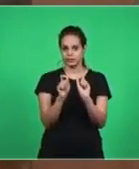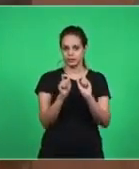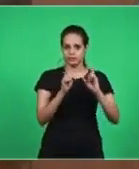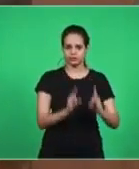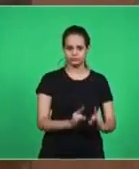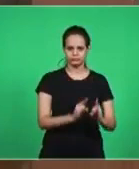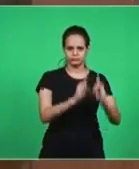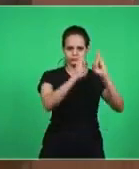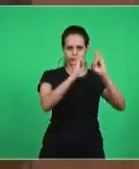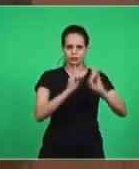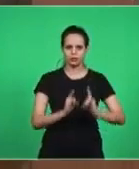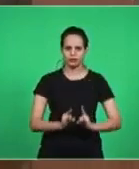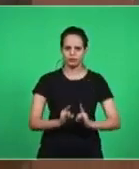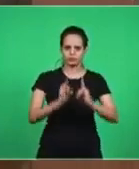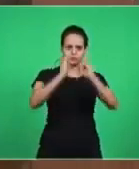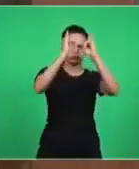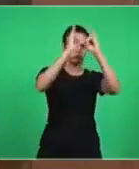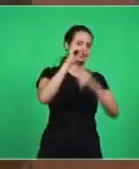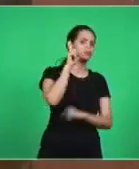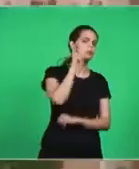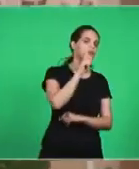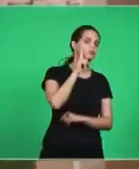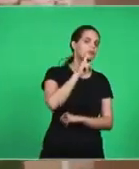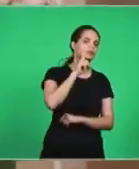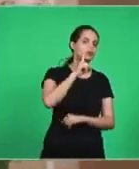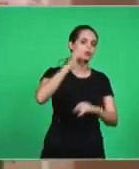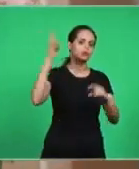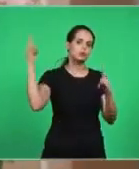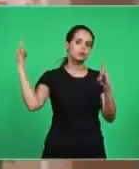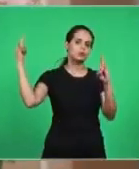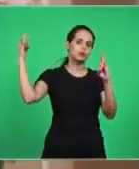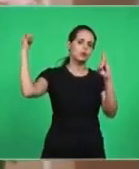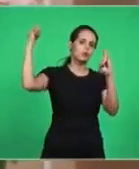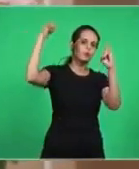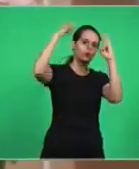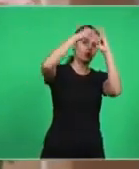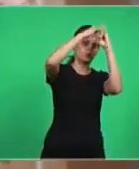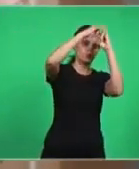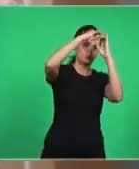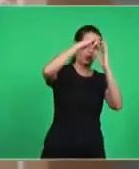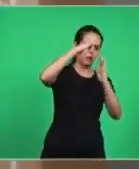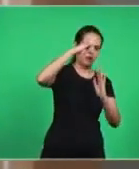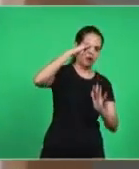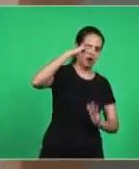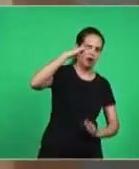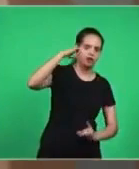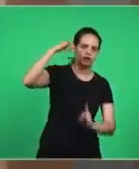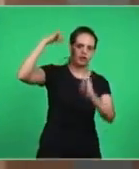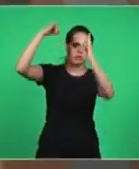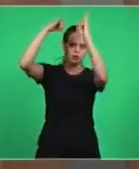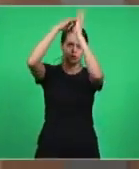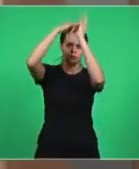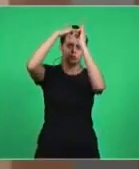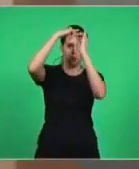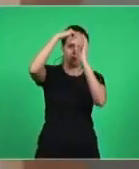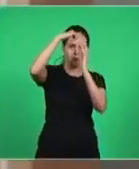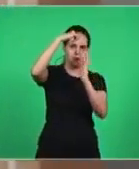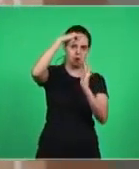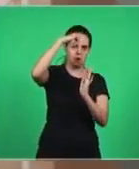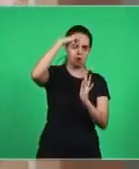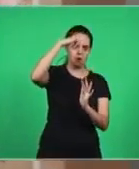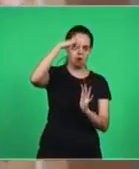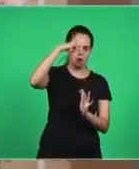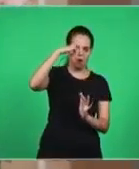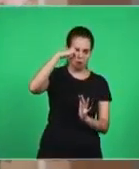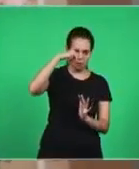She speaks about the towers that have been hit by those planes. And the science will multiply. You see the result of the multiplication